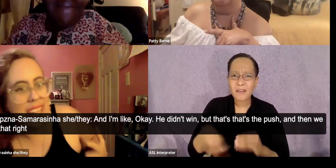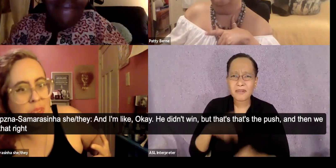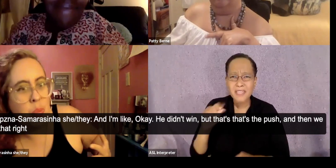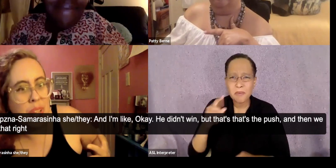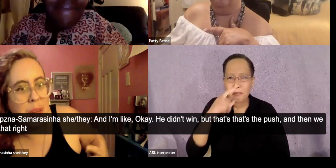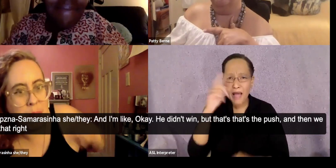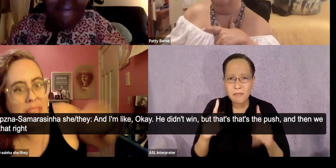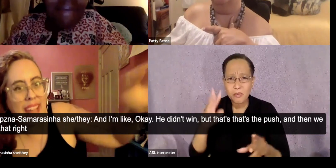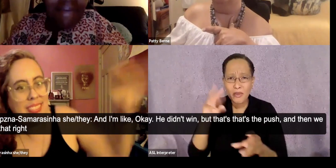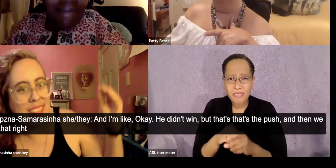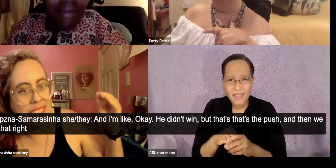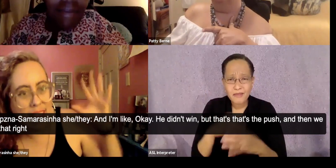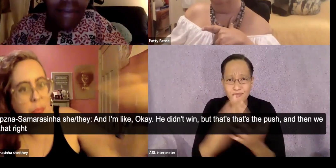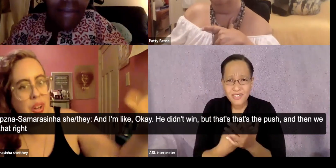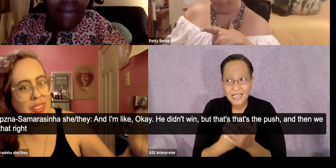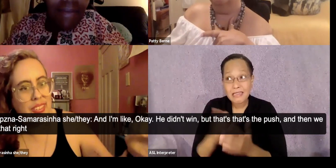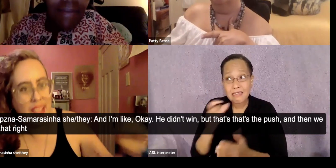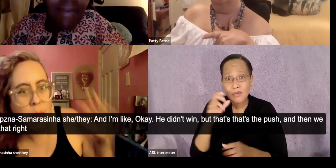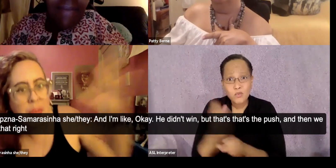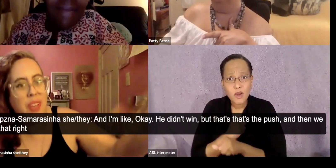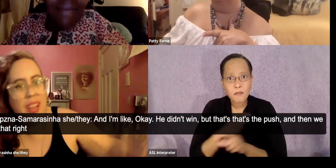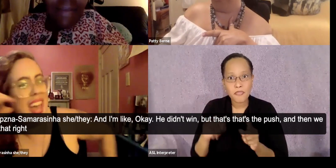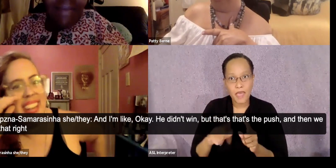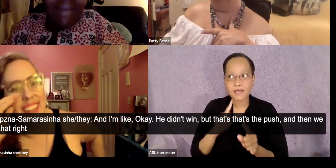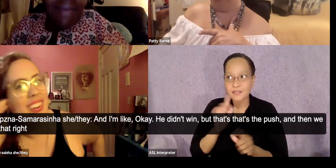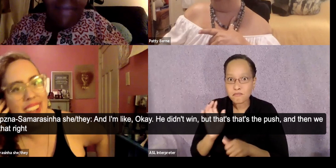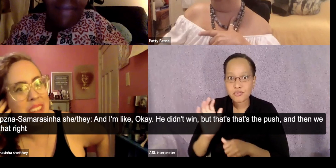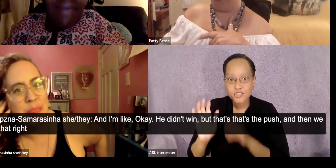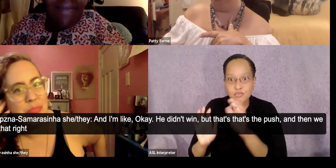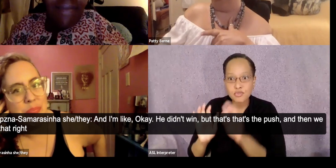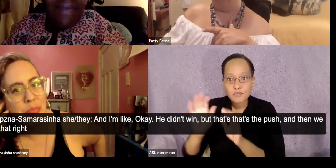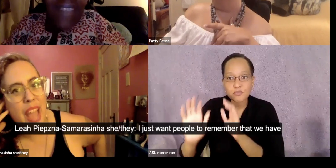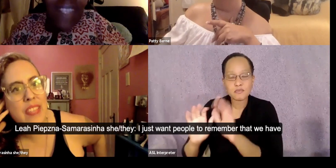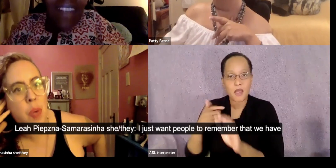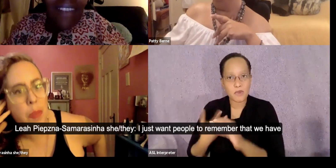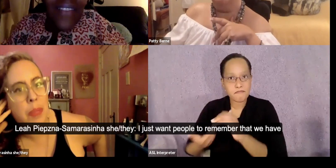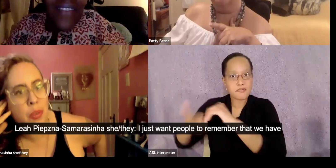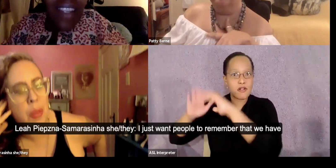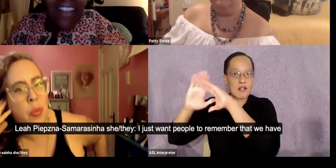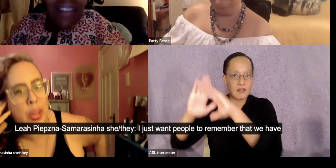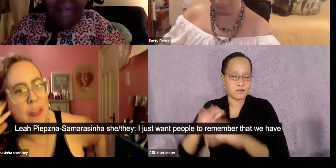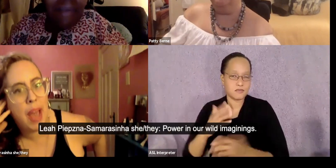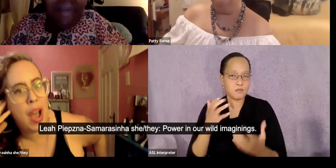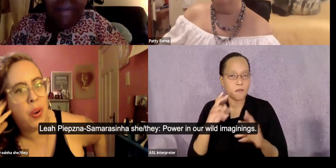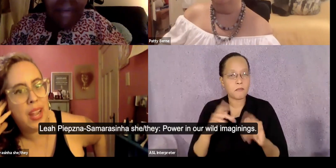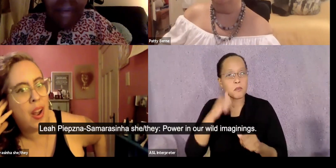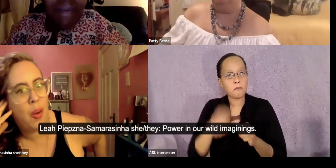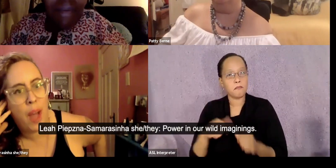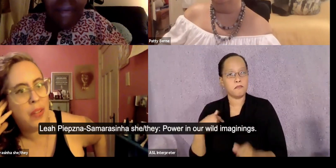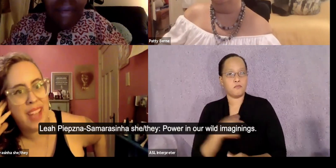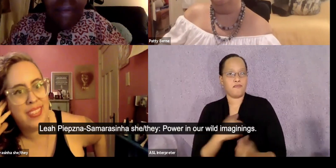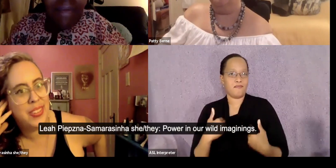okay, he didn't win, but that's a push. And then we build on that, right? Yeah. I just want people to remember that we have power in